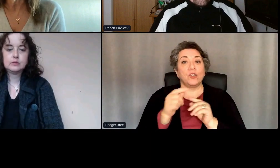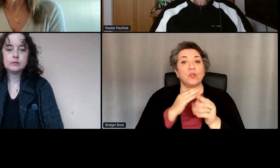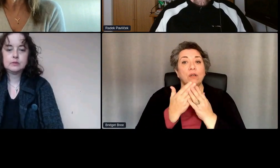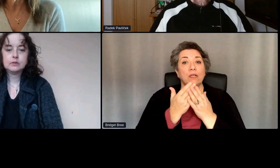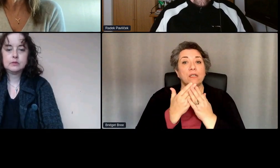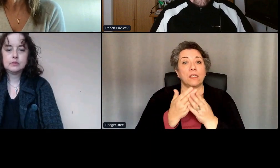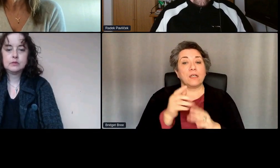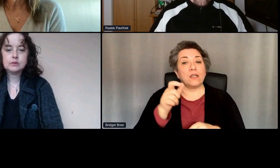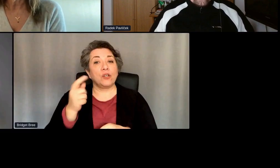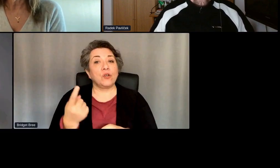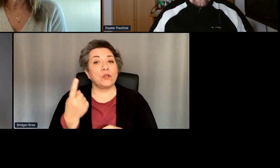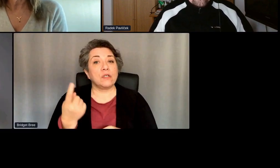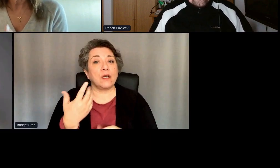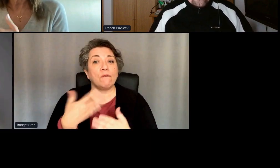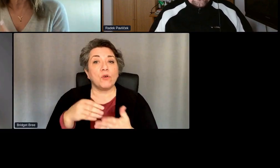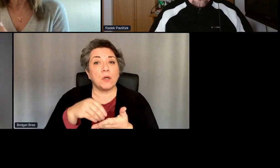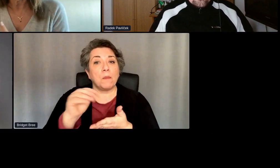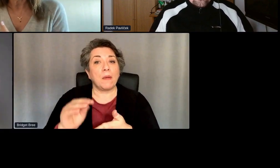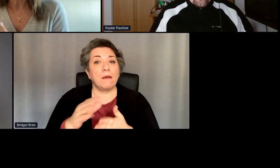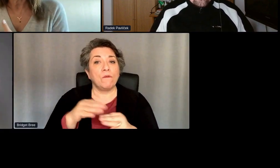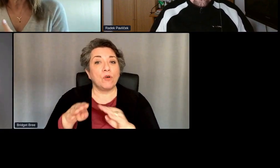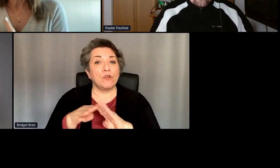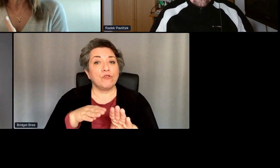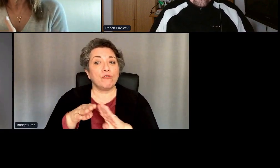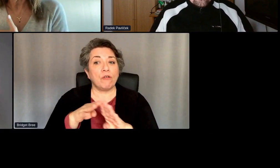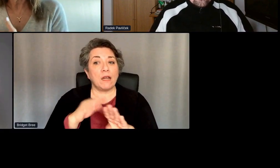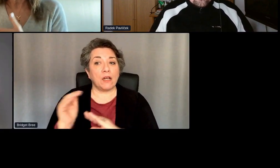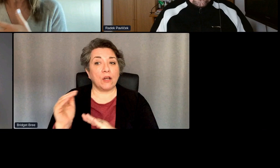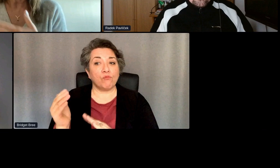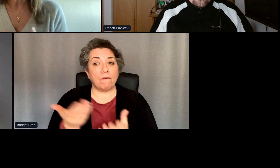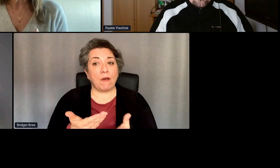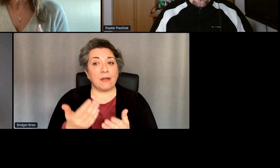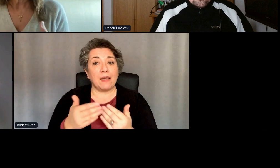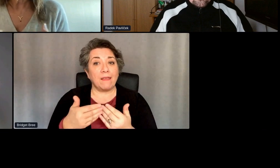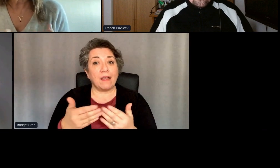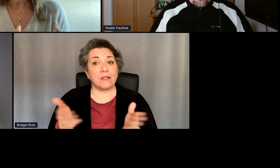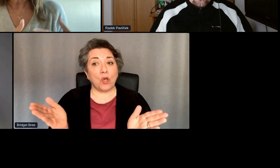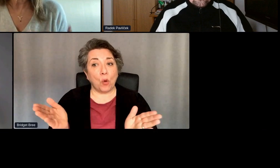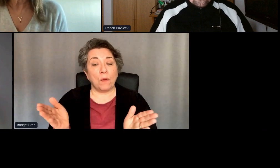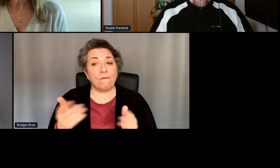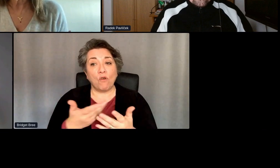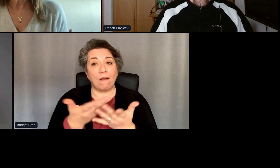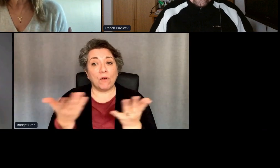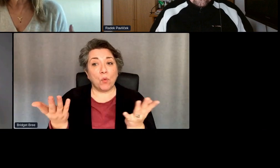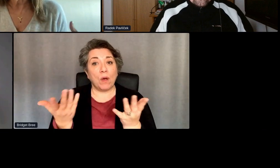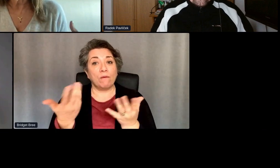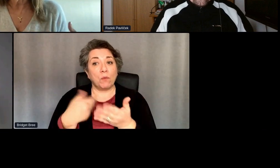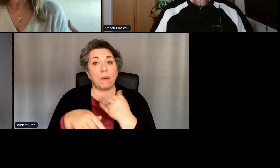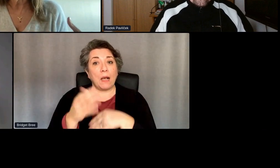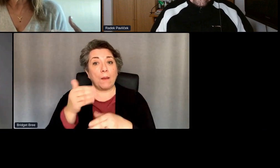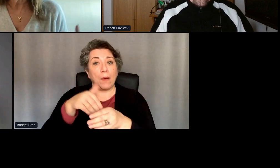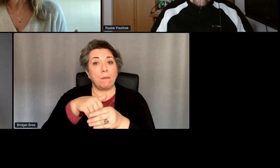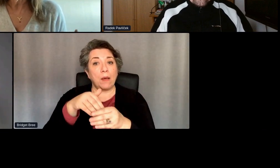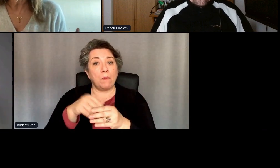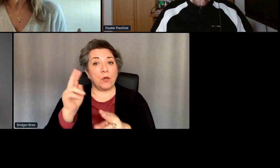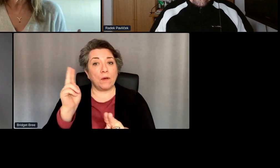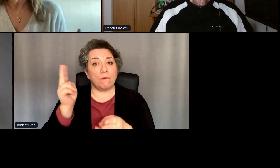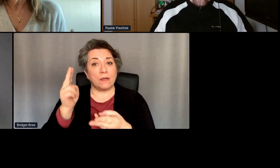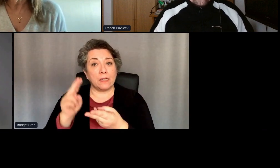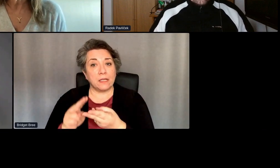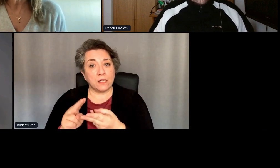by IAAP, and that is open for everyone. If you become a member, you get a discount of the certification